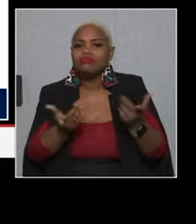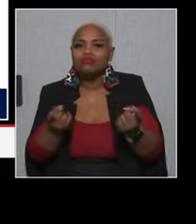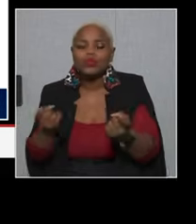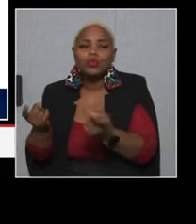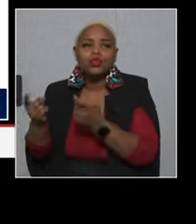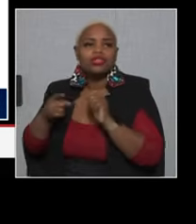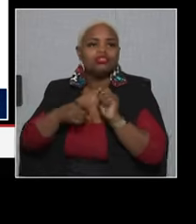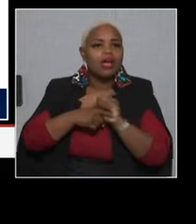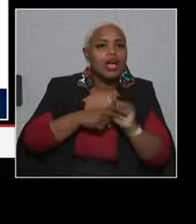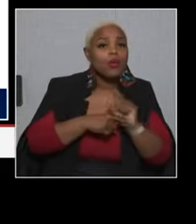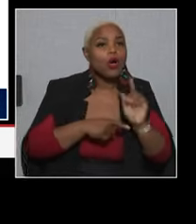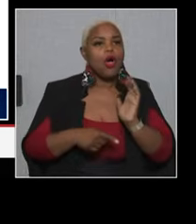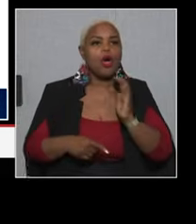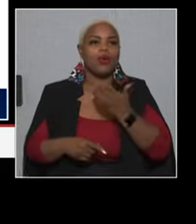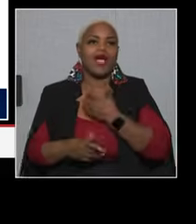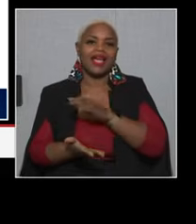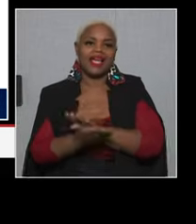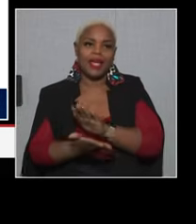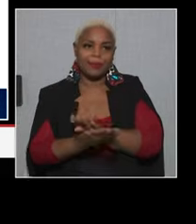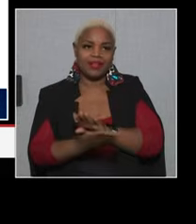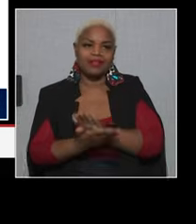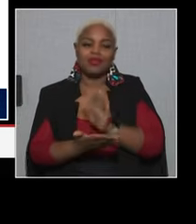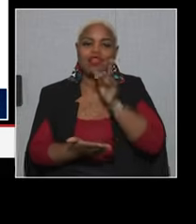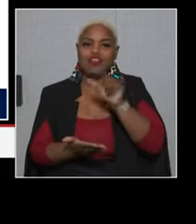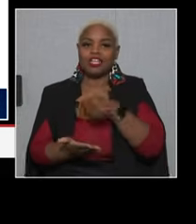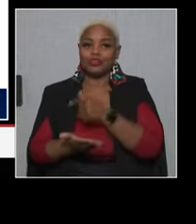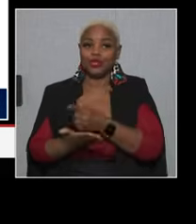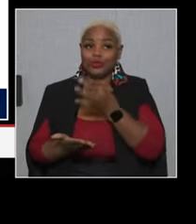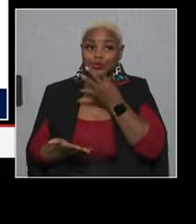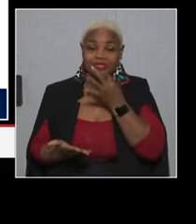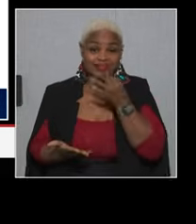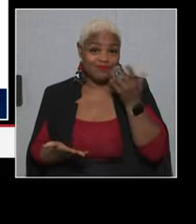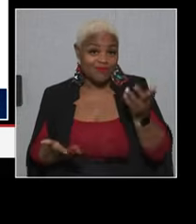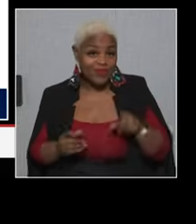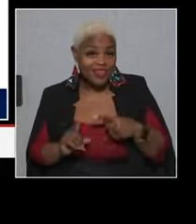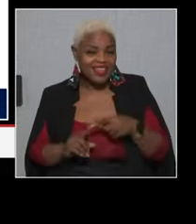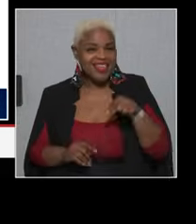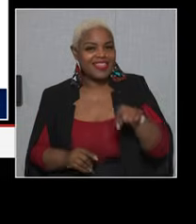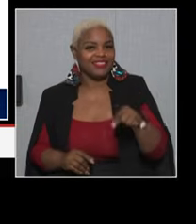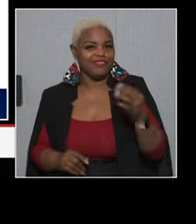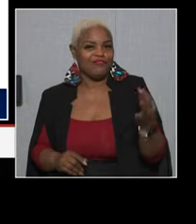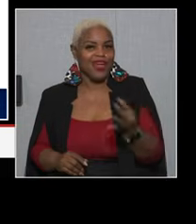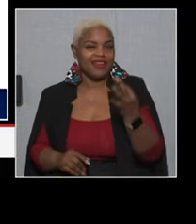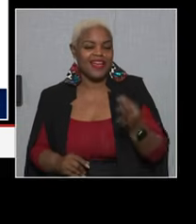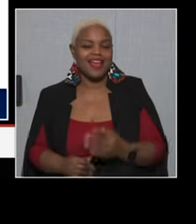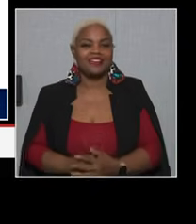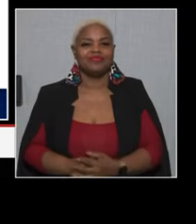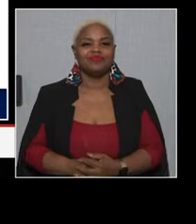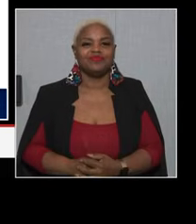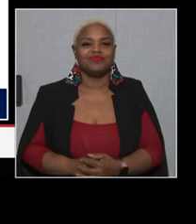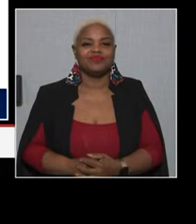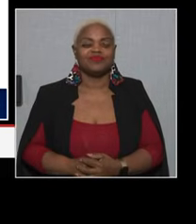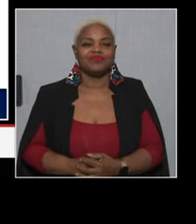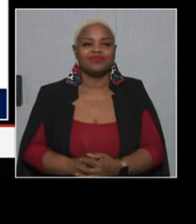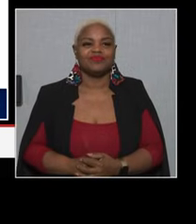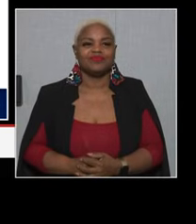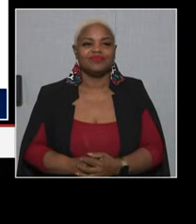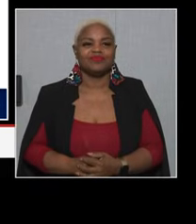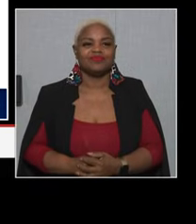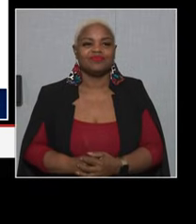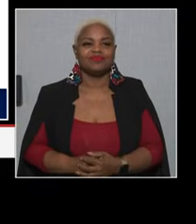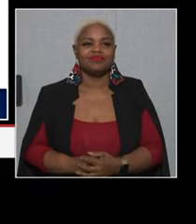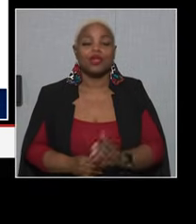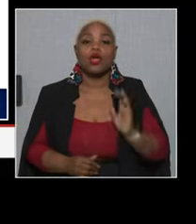officers are set to graduate next Friday. We do have a significant investment in our Cadet Corps program, and it has paid